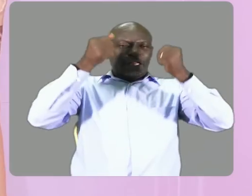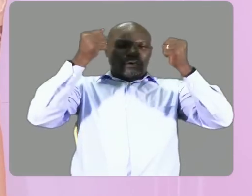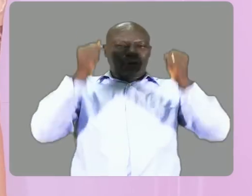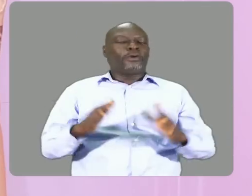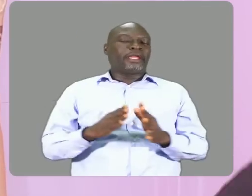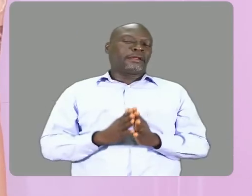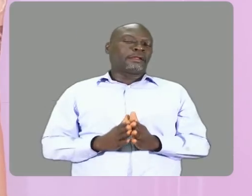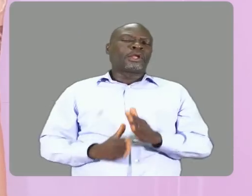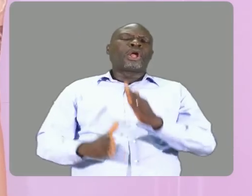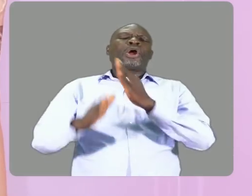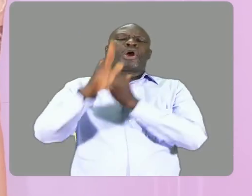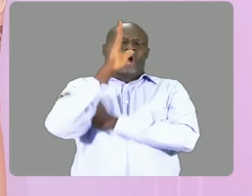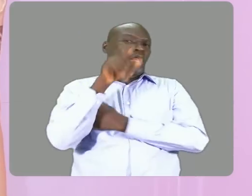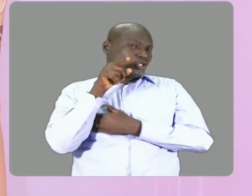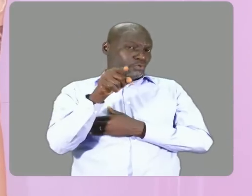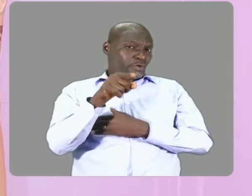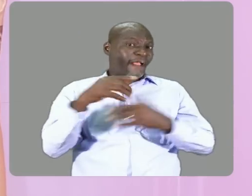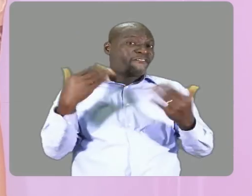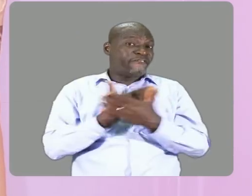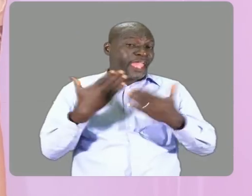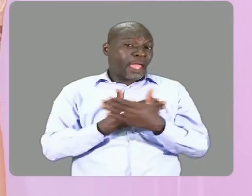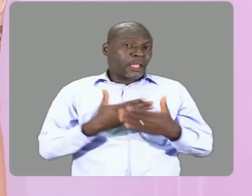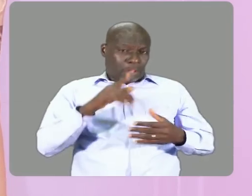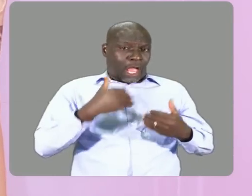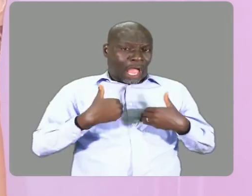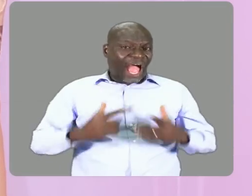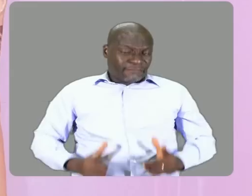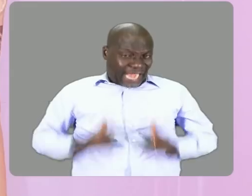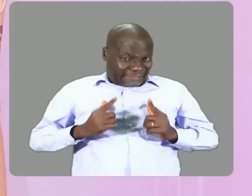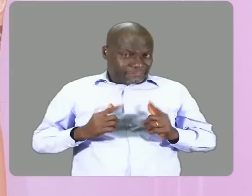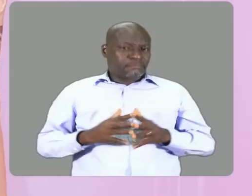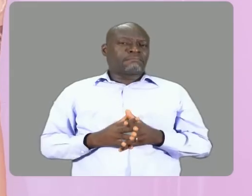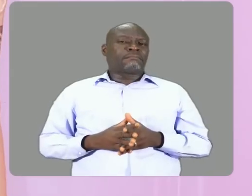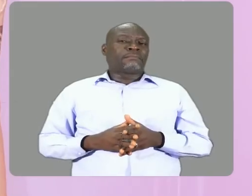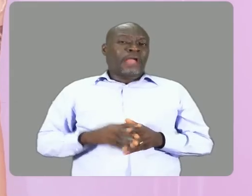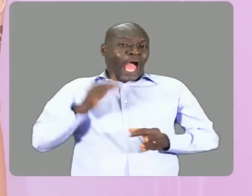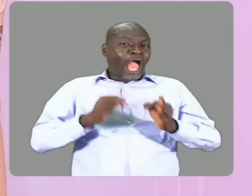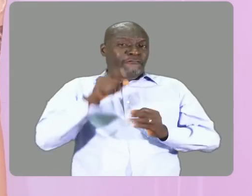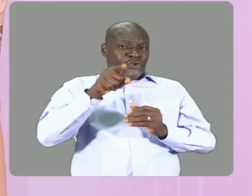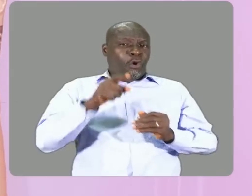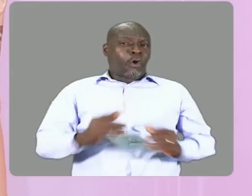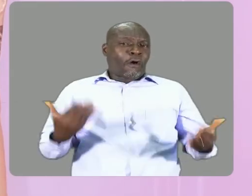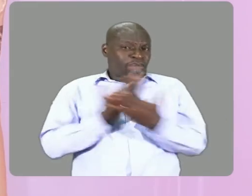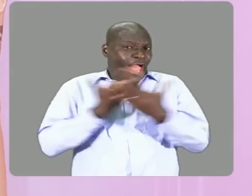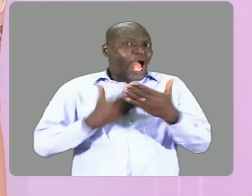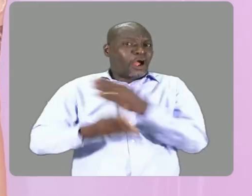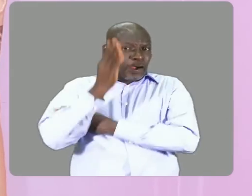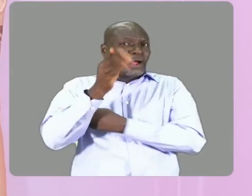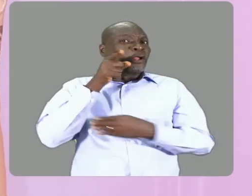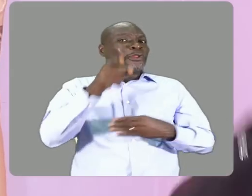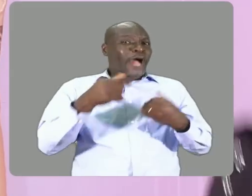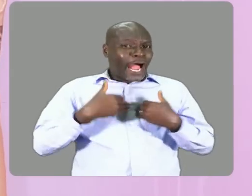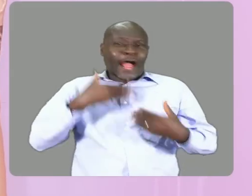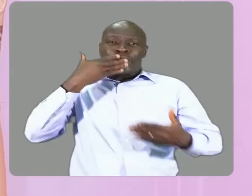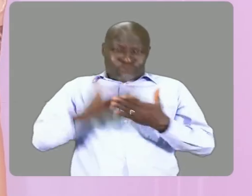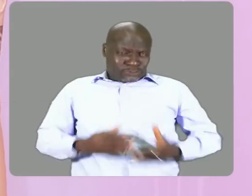hallelujah onyankopon esuro ade enkwa ana ma nipa wate ana nipa wuti wiase